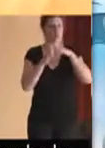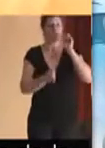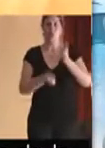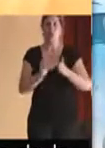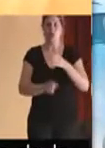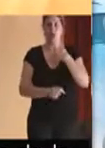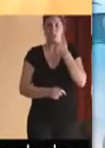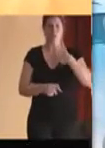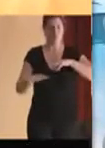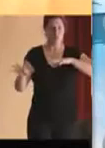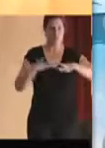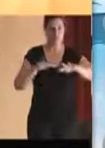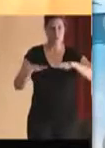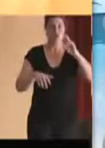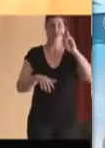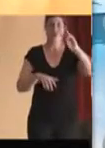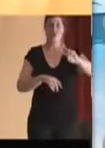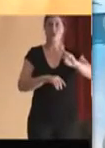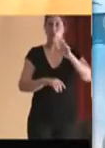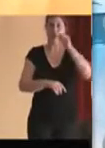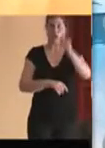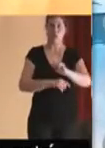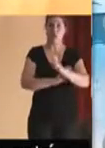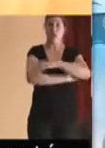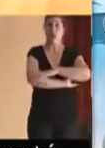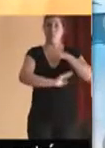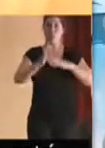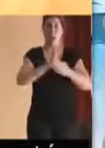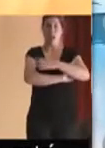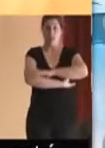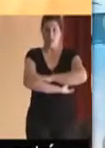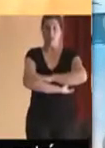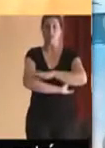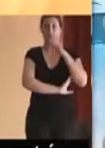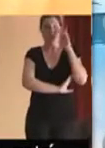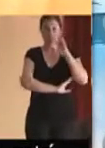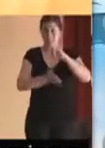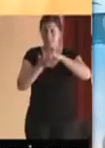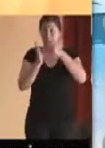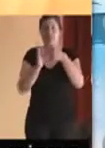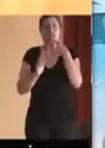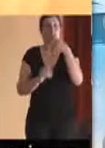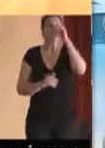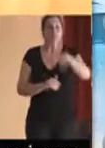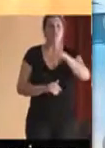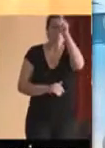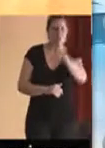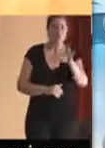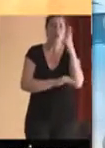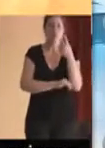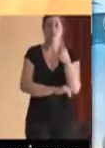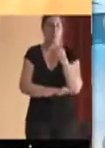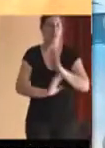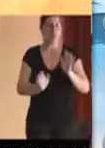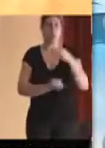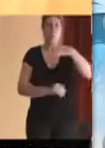do. So that if you are moving and you see that somebody is standing with arms at rest, you